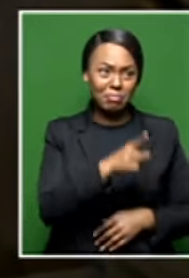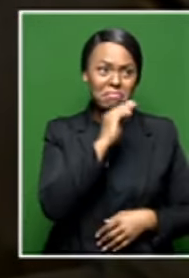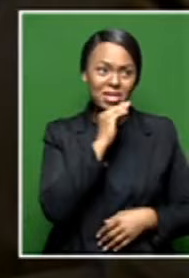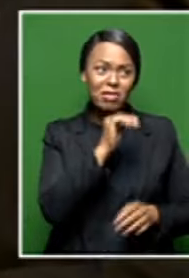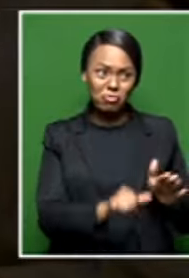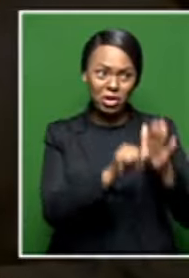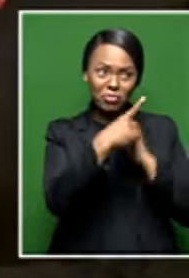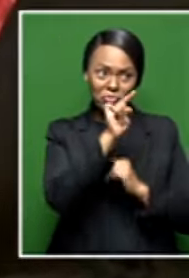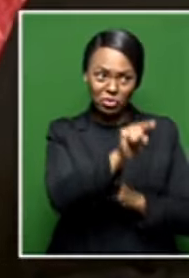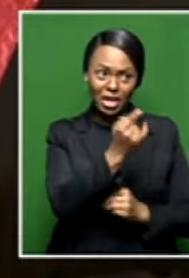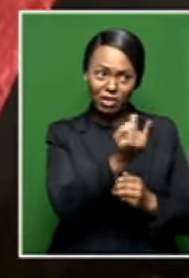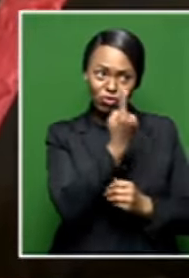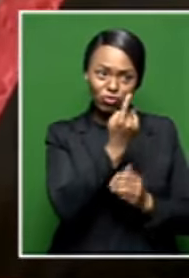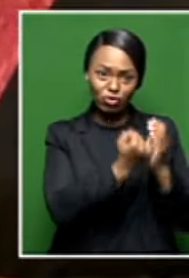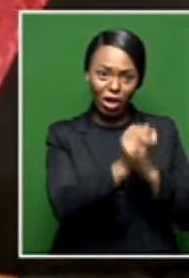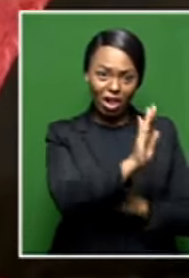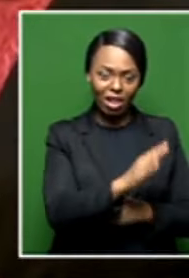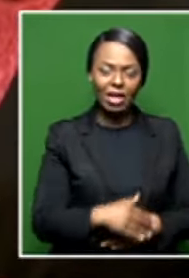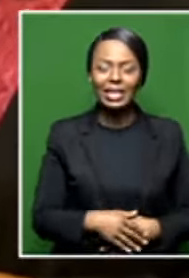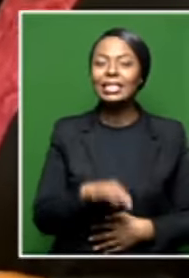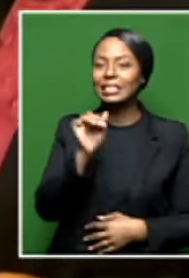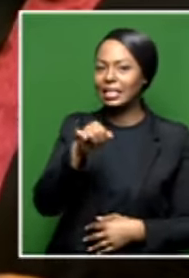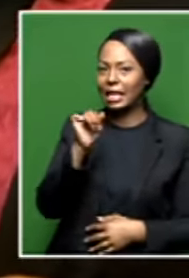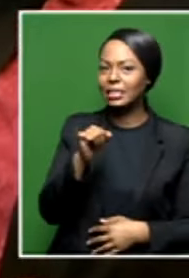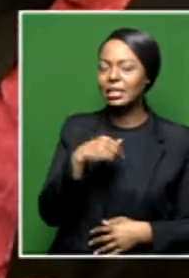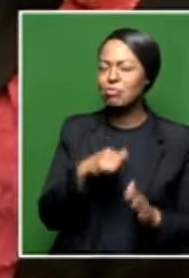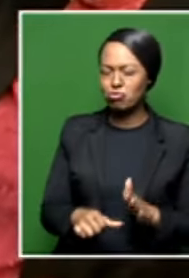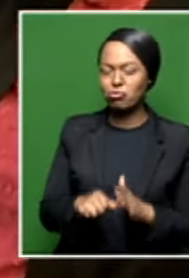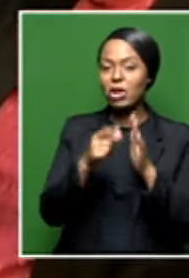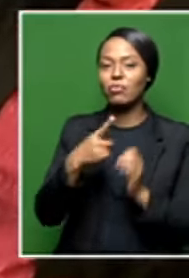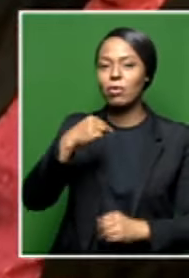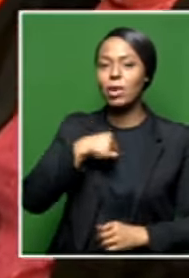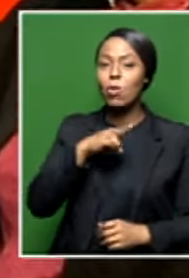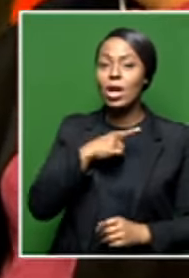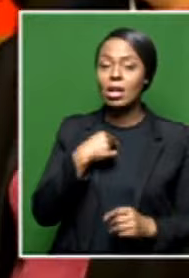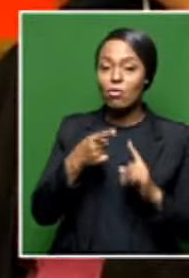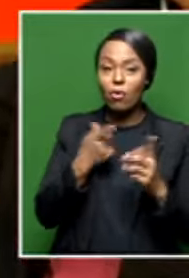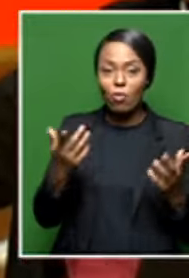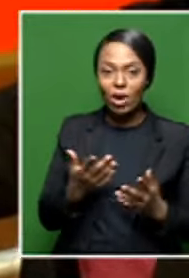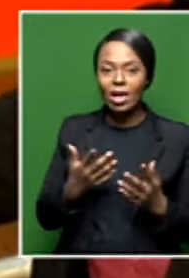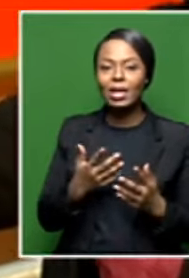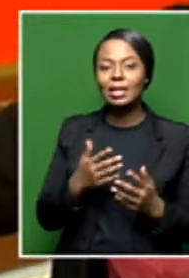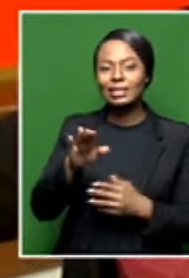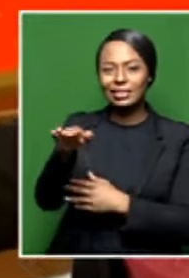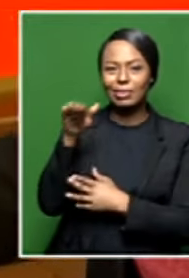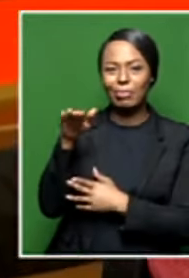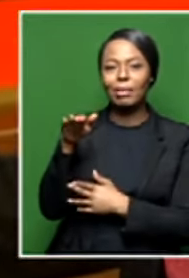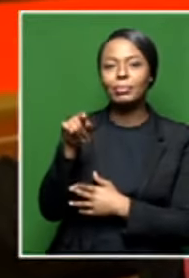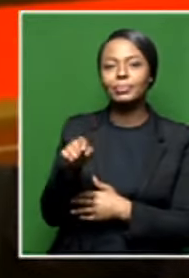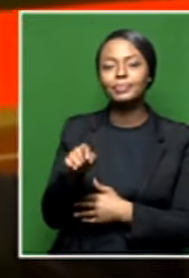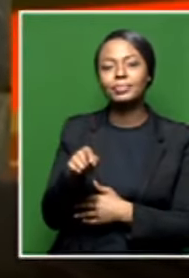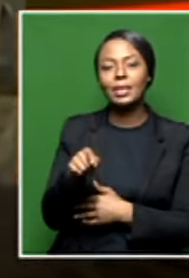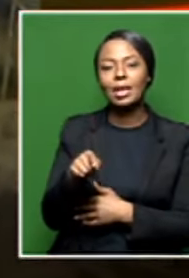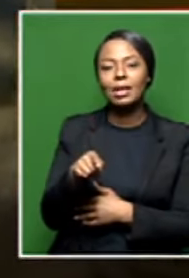you as an individual. Yes, it means a lot to me because I'm from Zimbabwe. My father is from Mozambique as well. I'm a